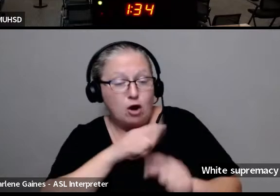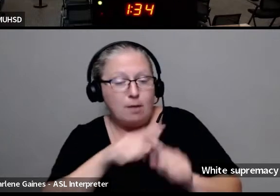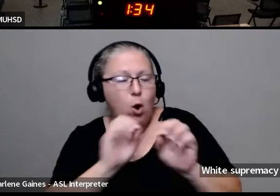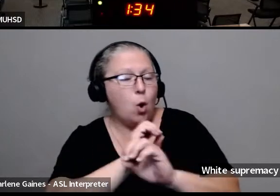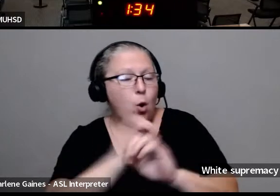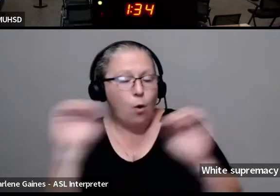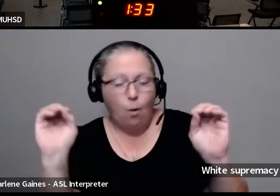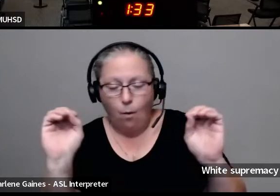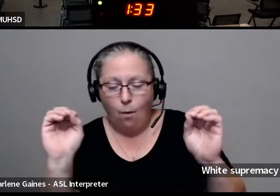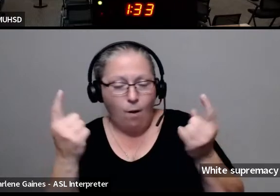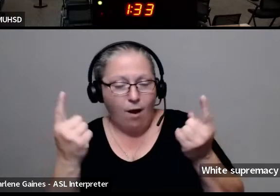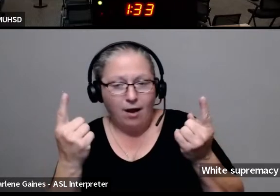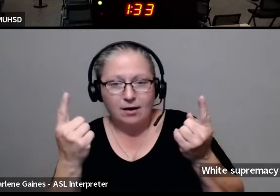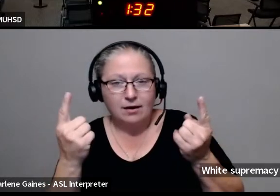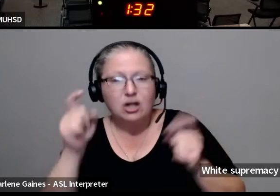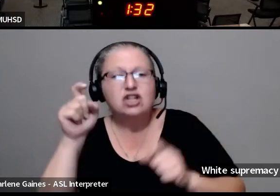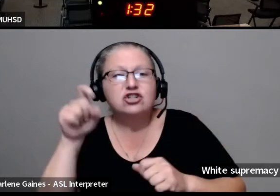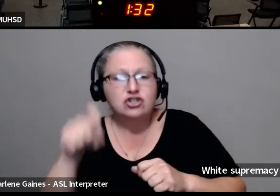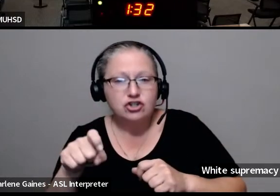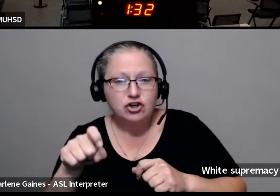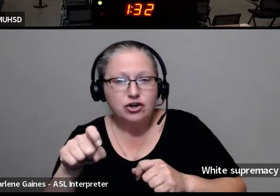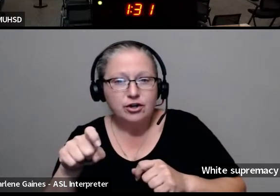one should